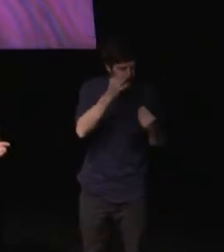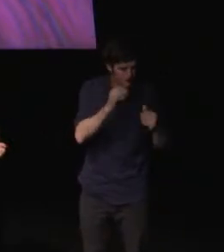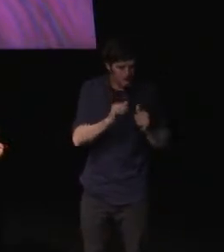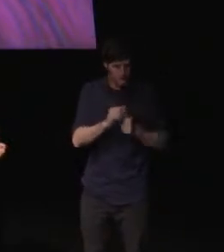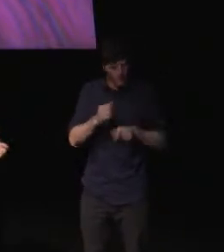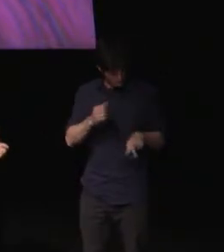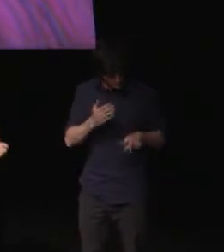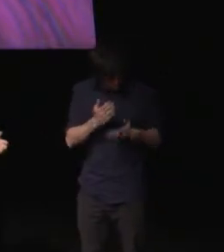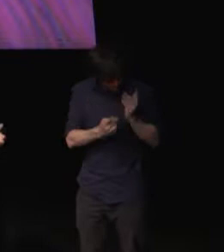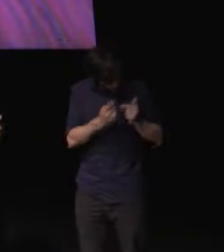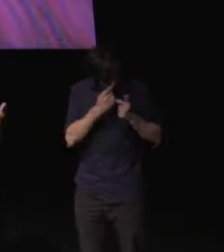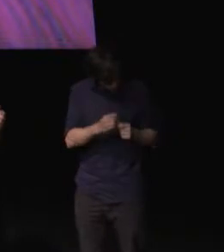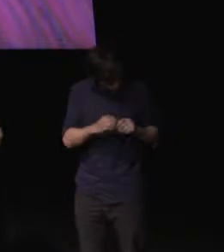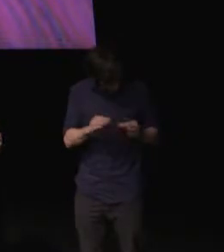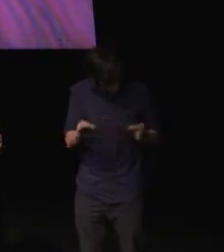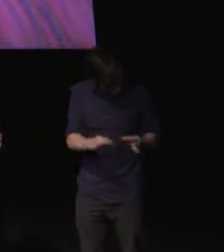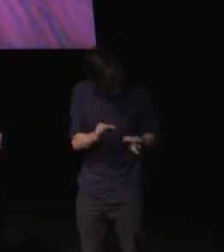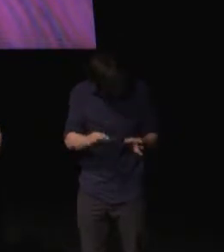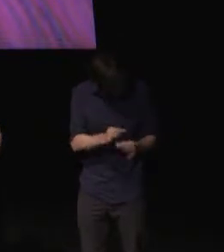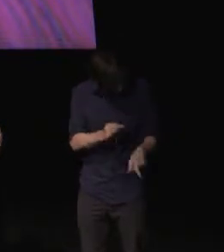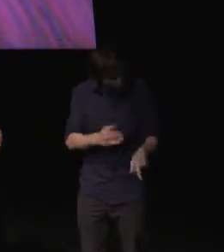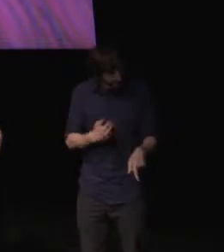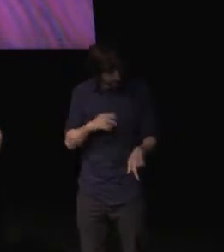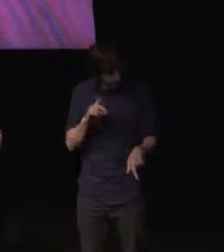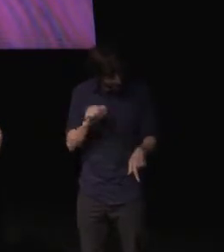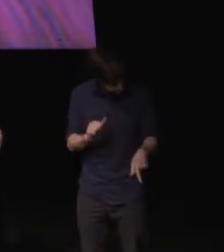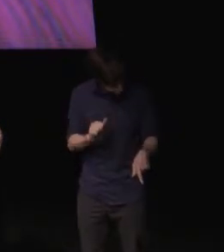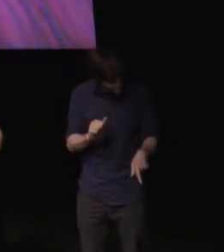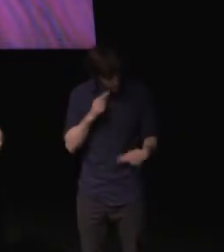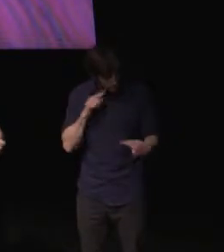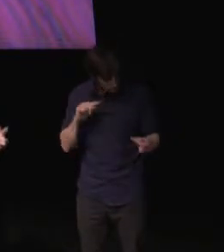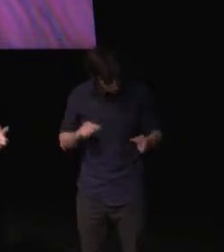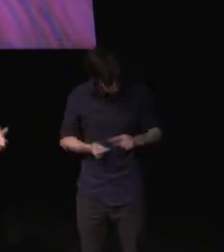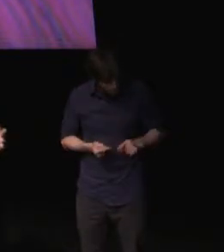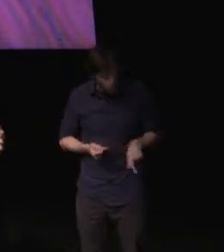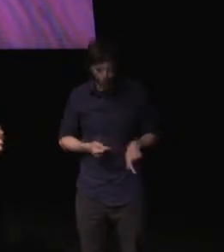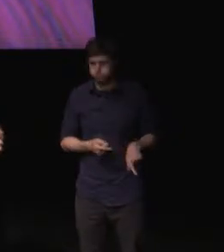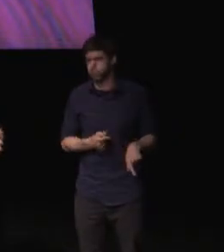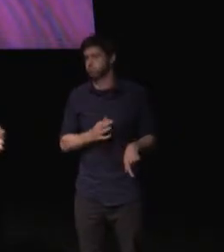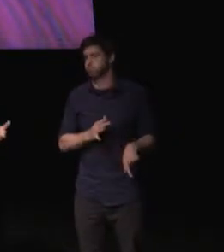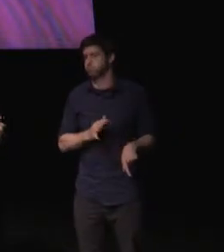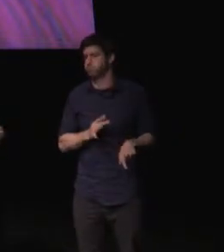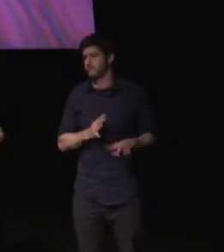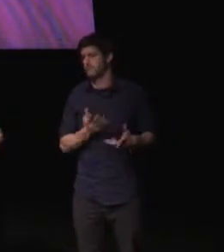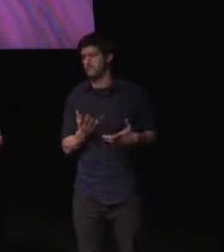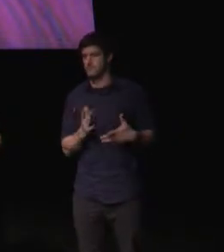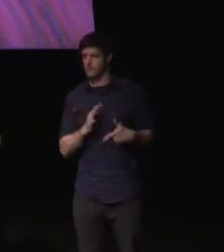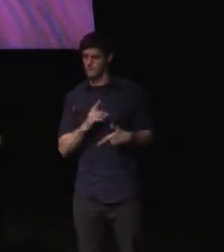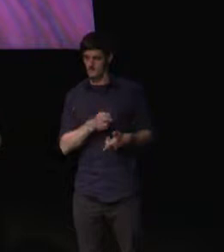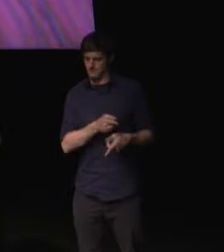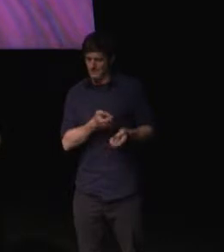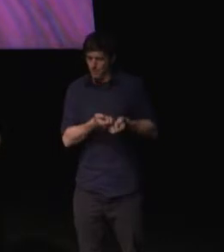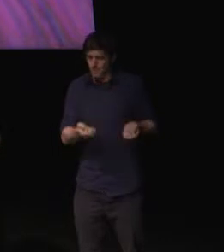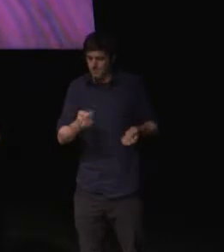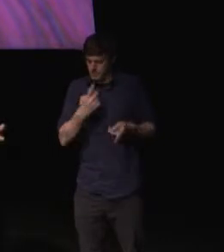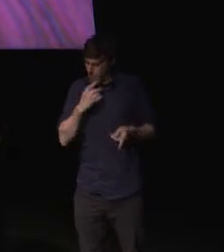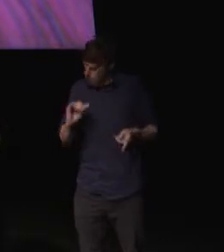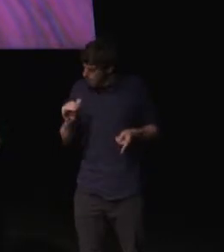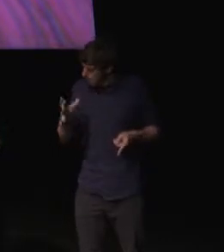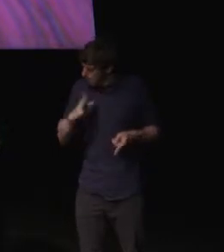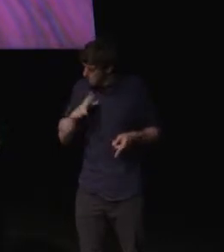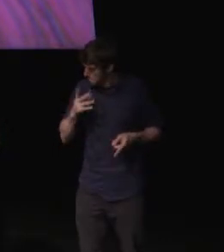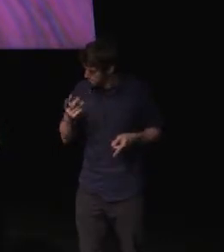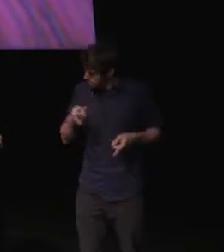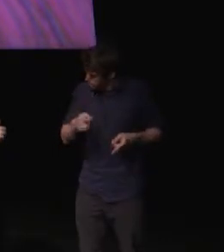in sewing and they have some kind of disability or injury, I think this is kind of a cool medium to say, hey, you know what? We can start off